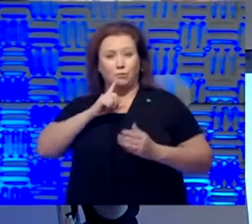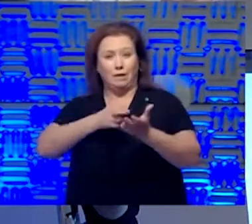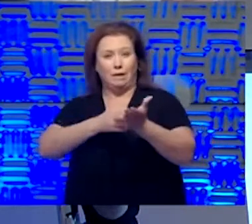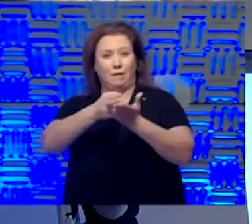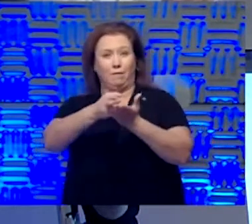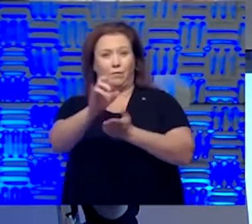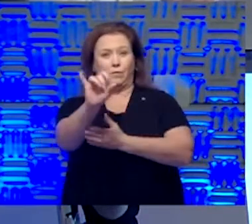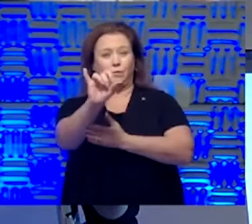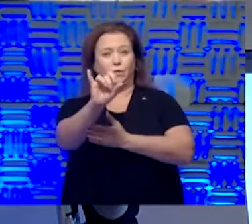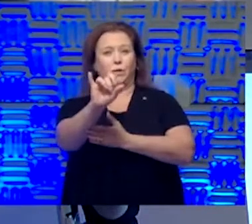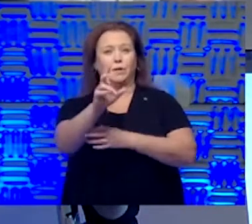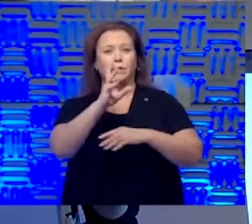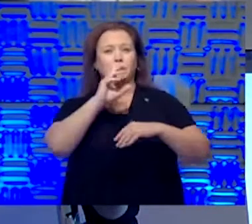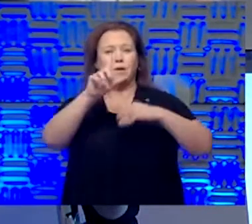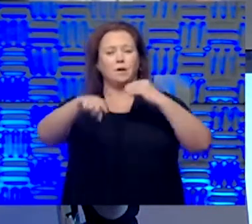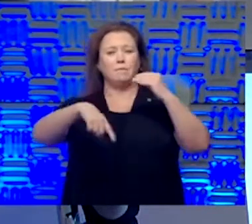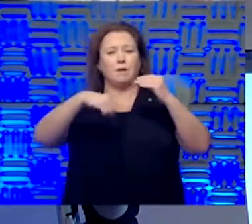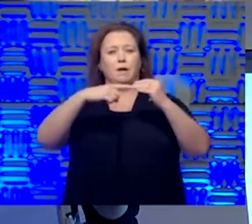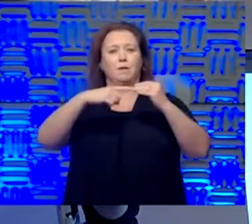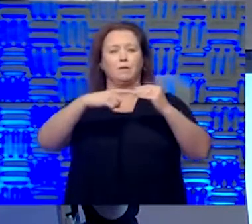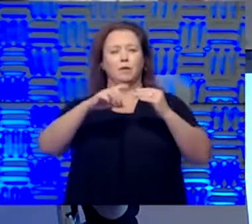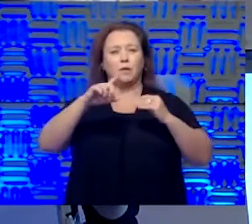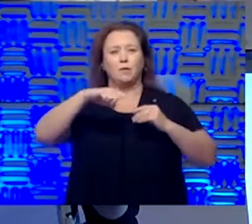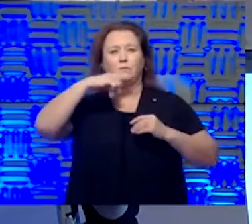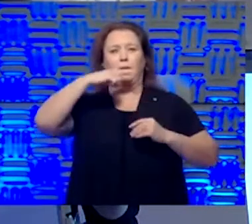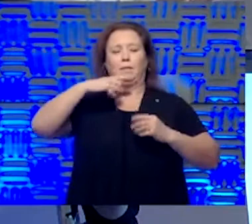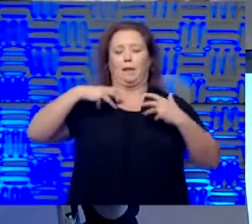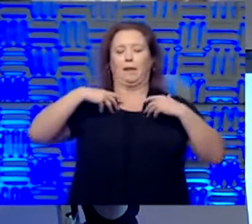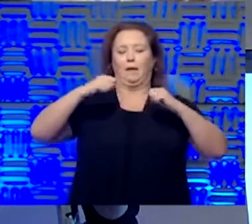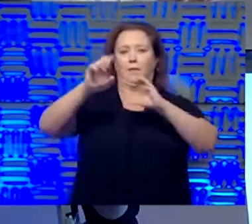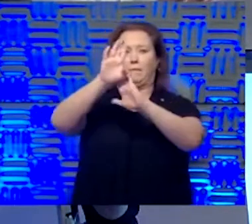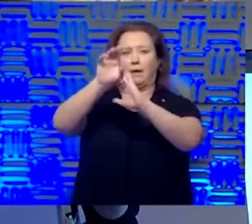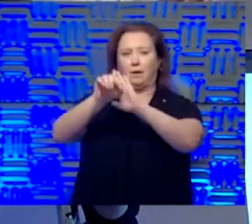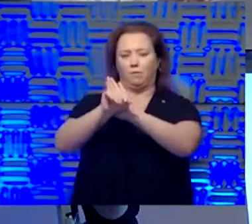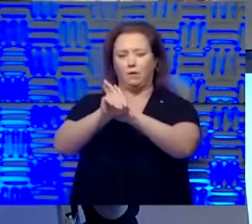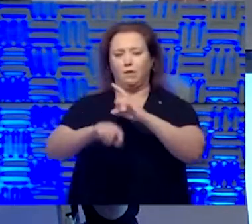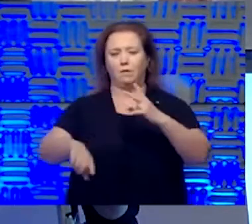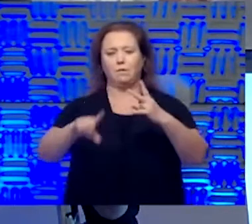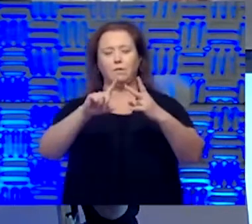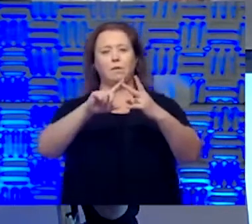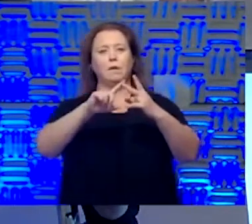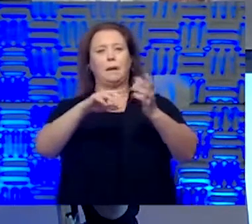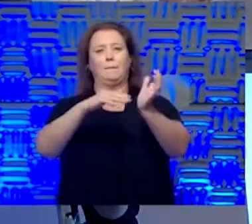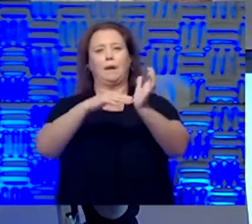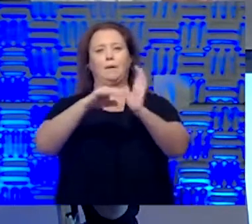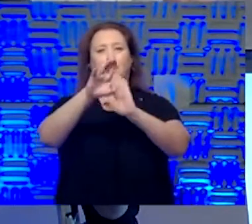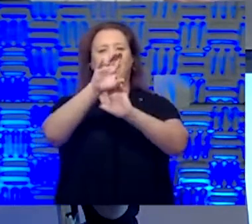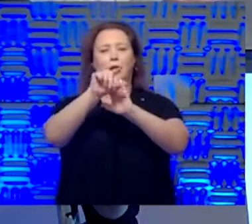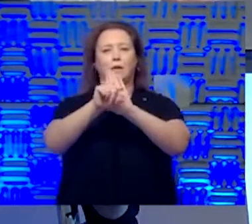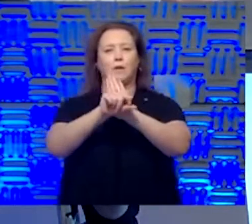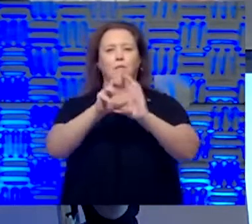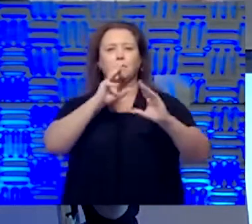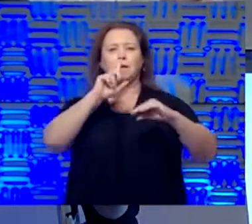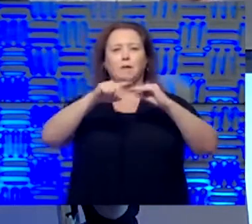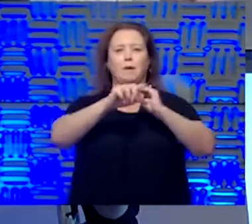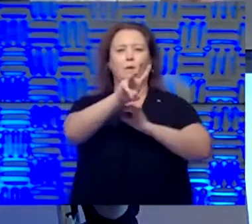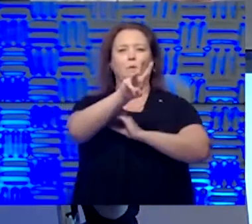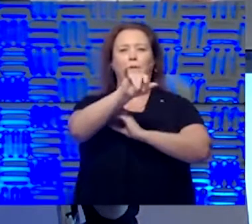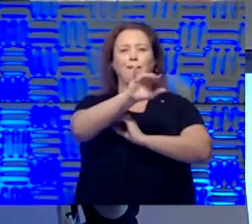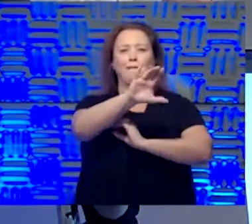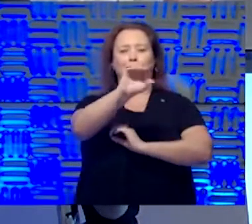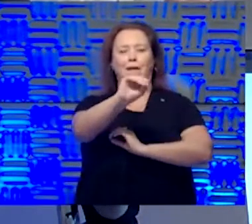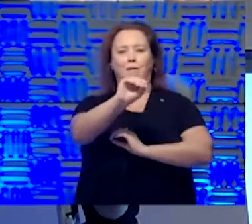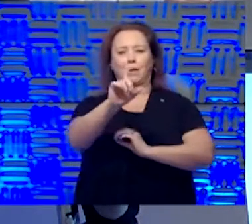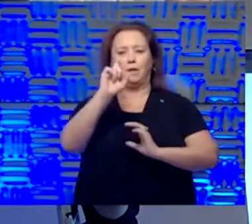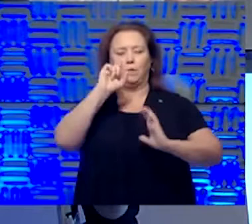us a little bit about what you've seen. I mean, you have a public health background as well as a medical background. Talk to us a little bit about Wyandotte County and